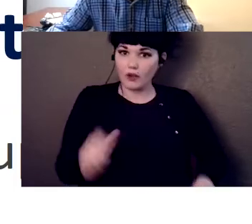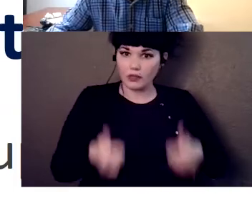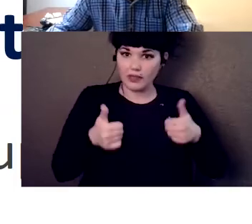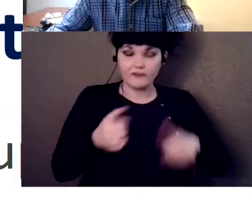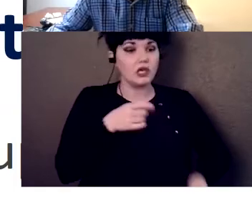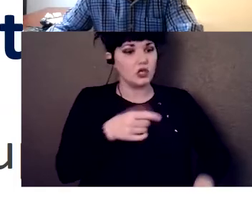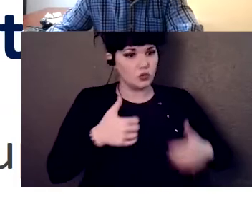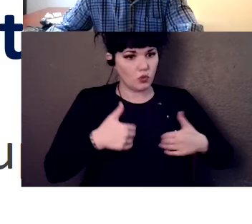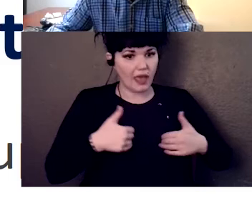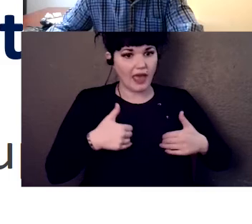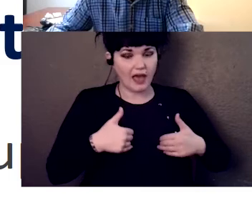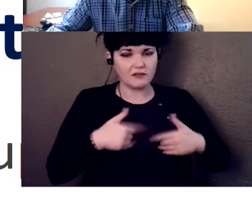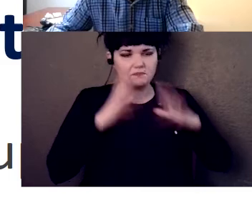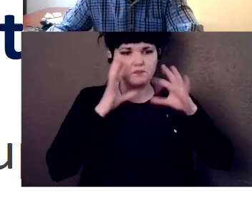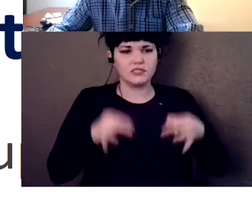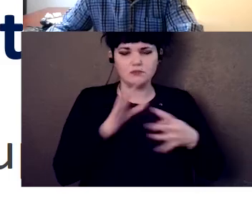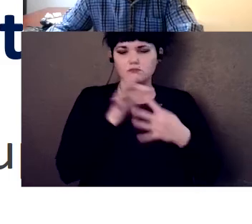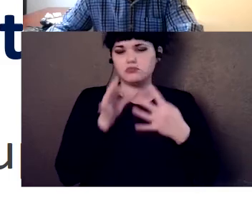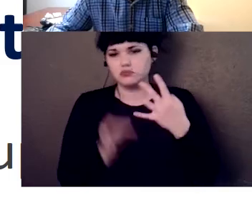range of choices as a non-disabled person.